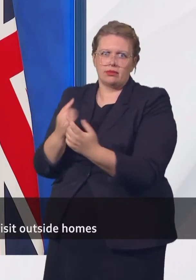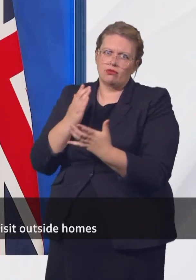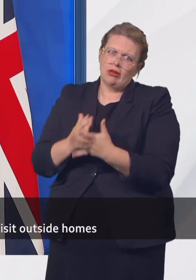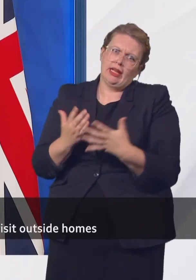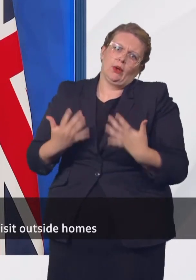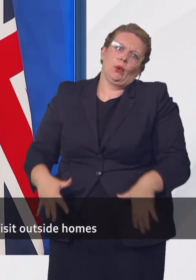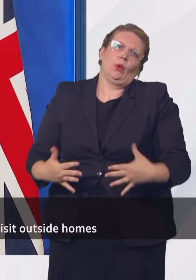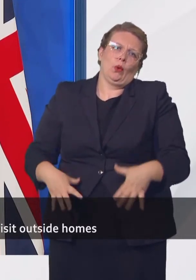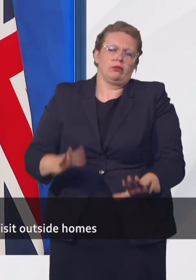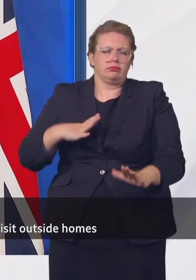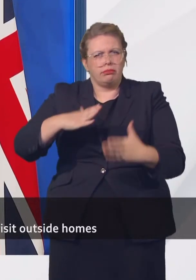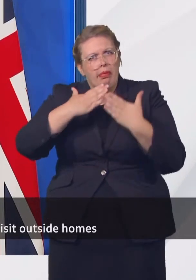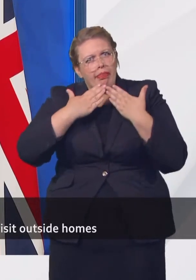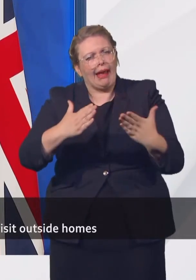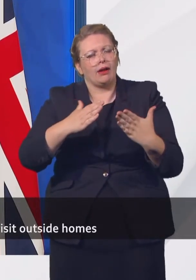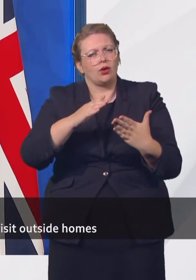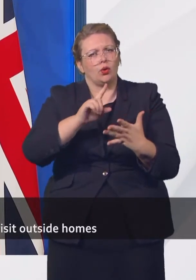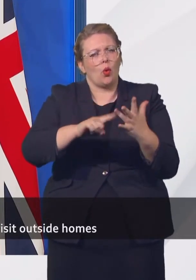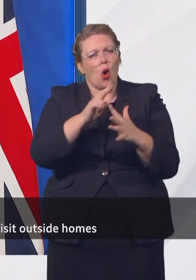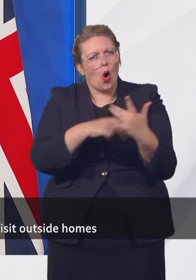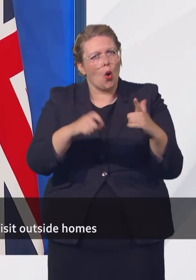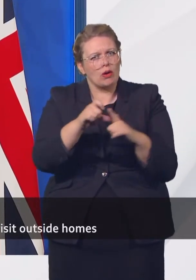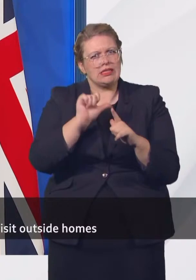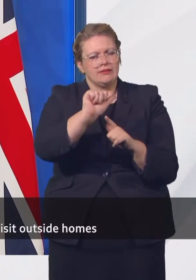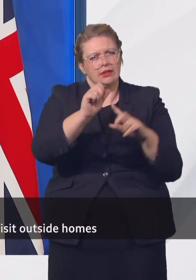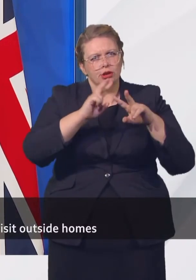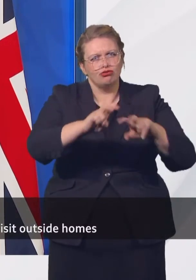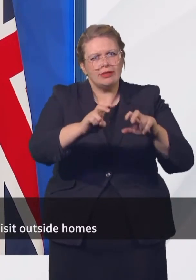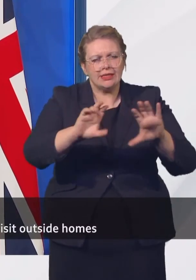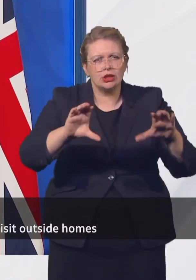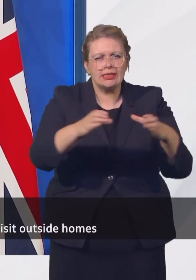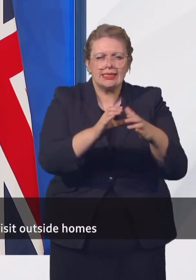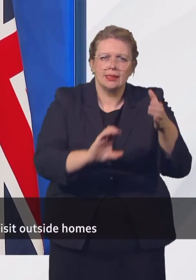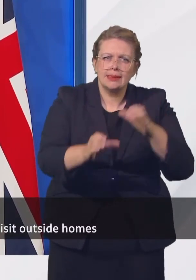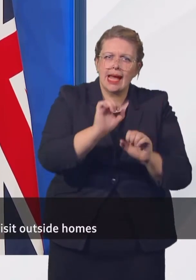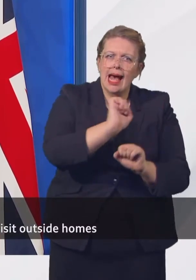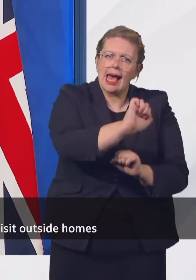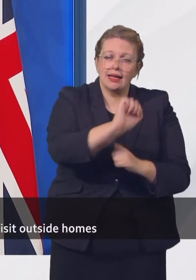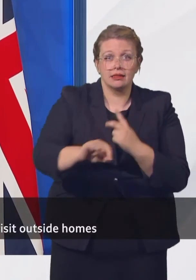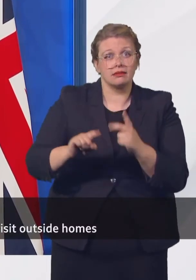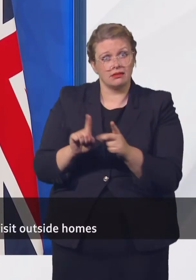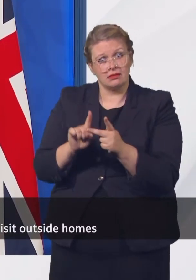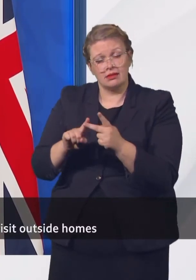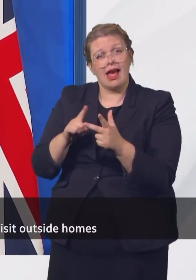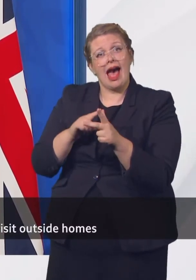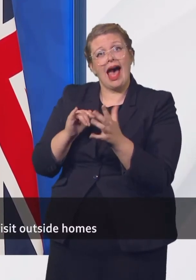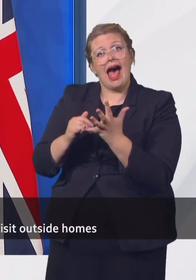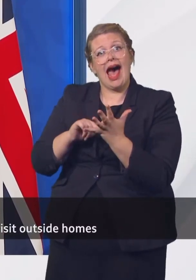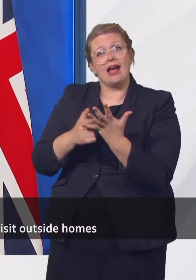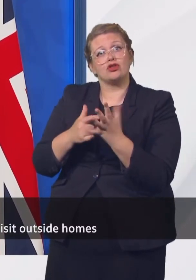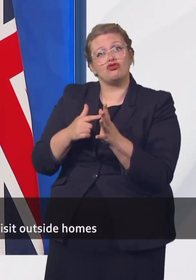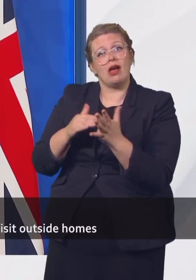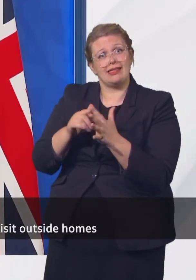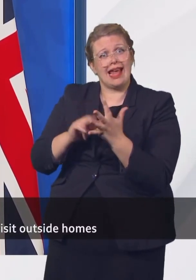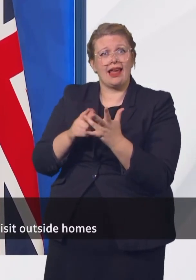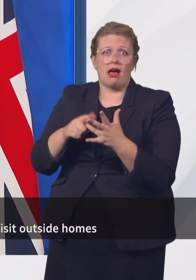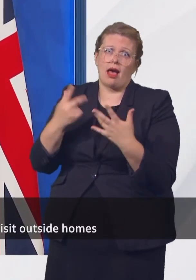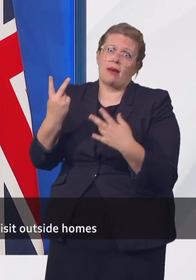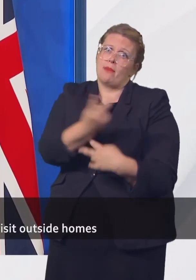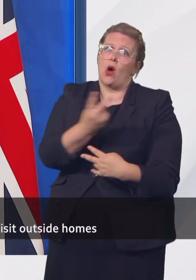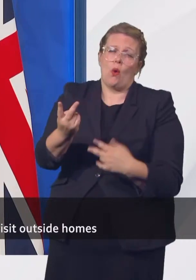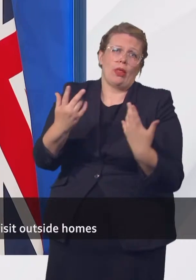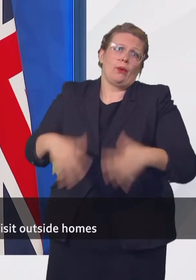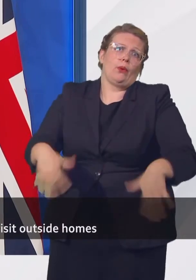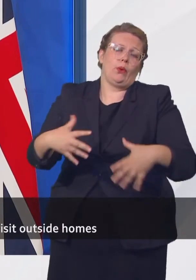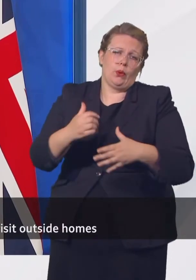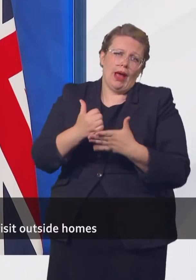the team at Oxford and the team at AstraZeneca who've done an absolutely amazing job at making this happen. And